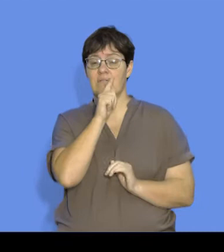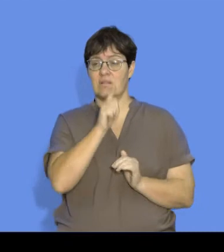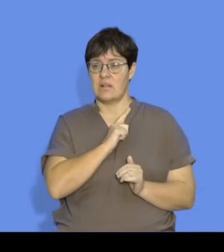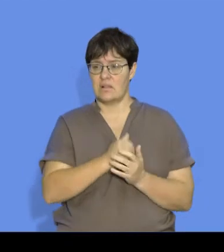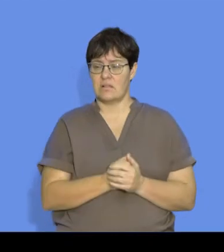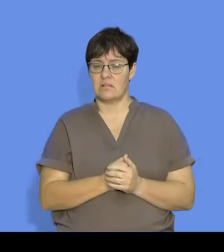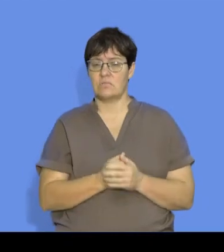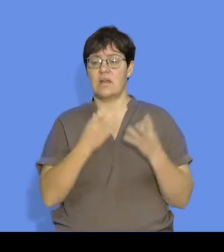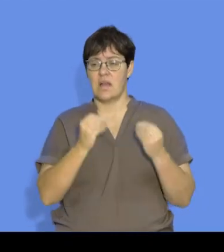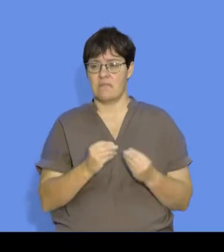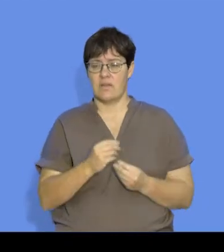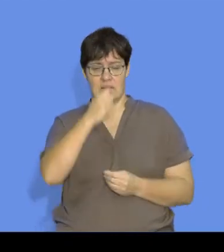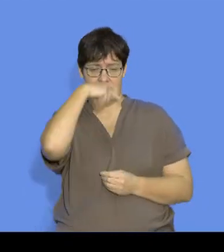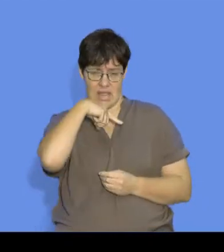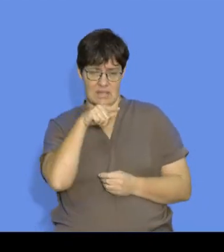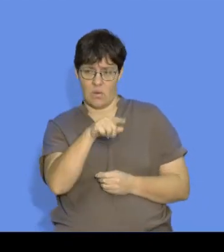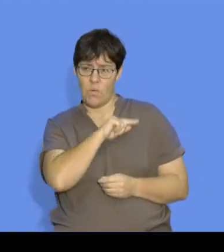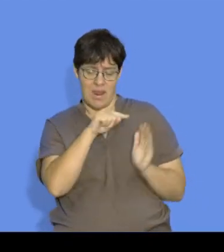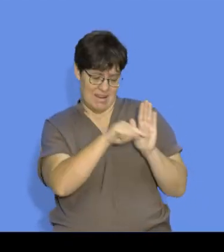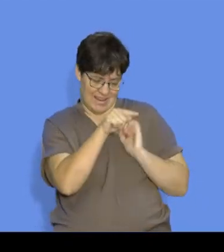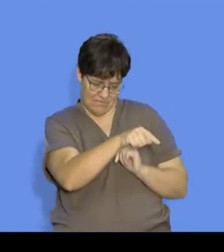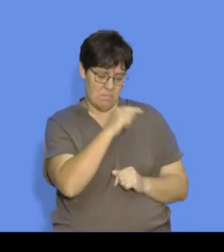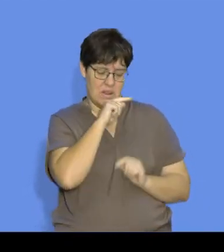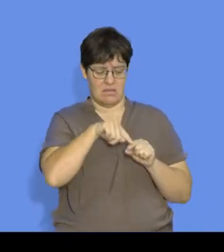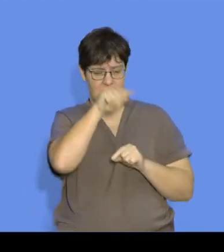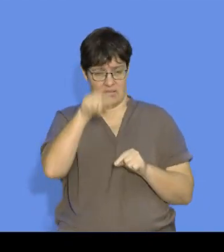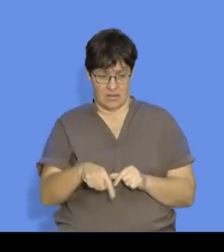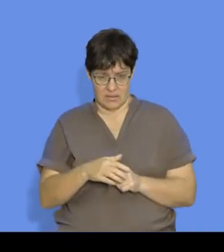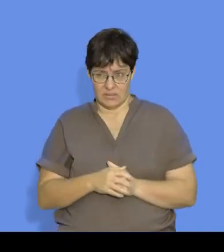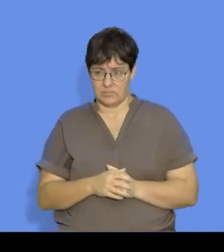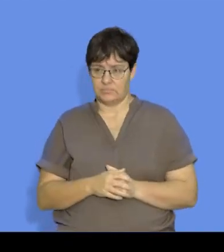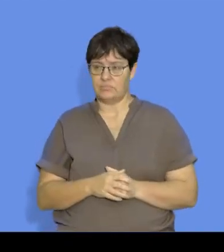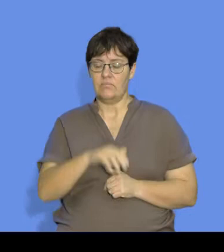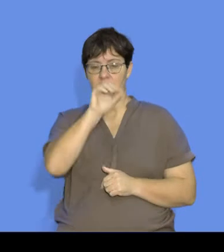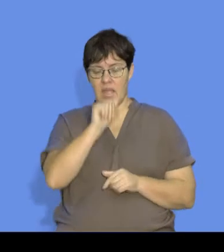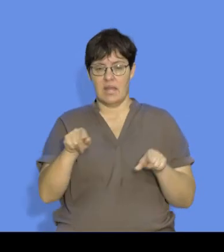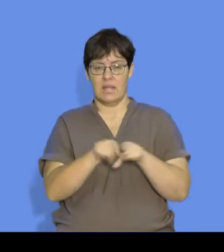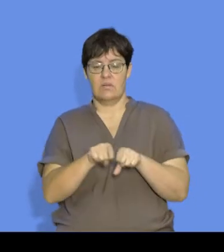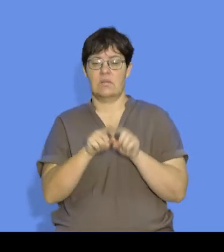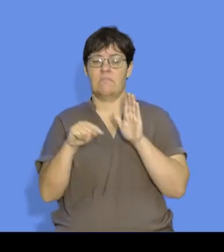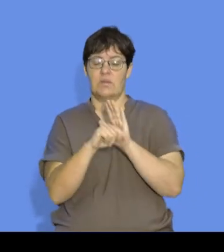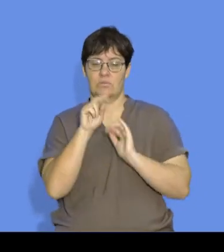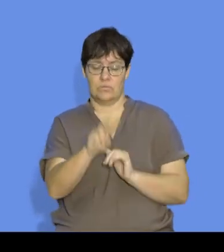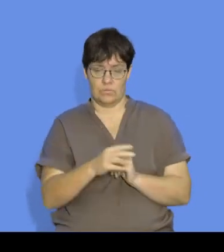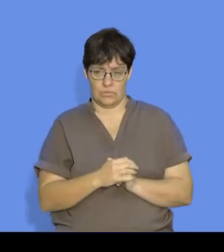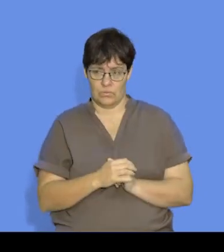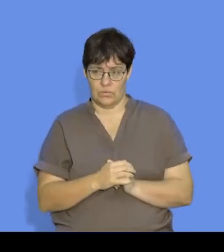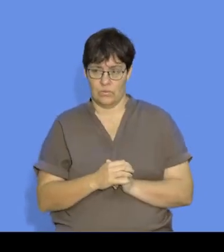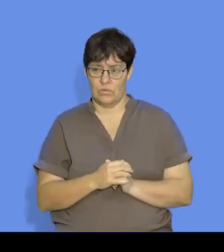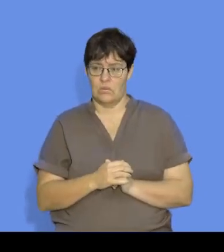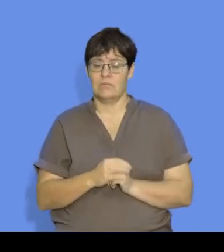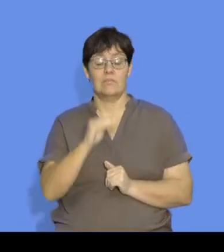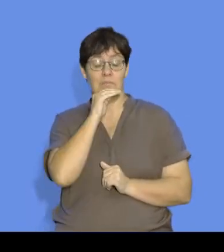us that we're dealing with a sad face, so we do know that. So a is equals to minus 2,